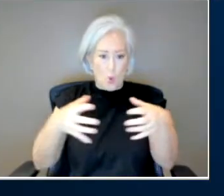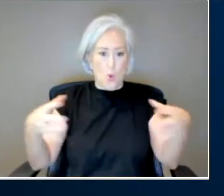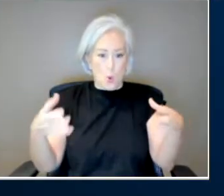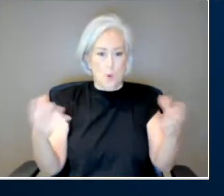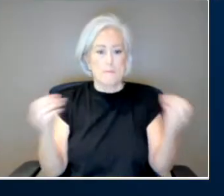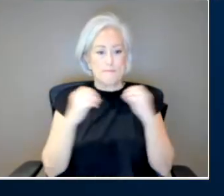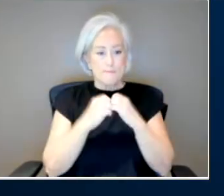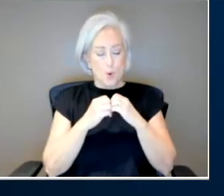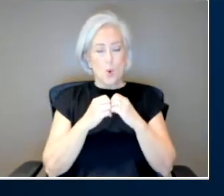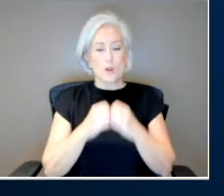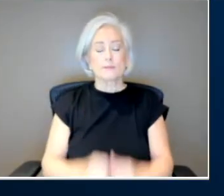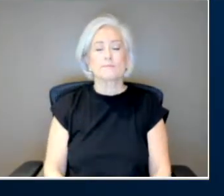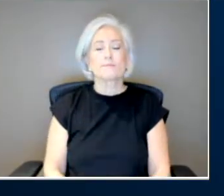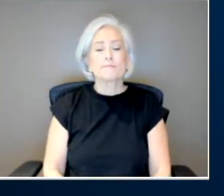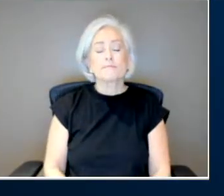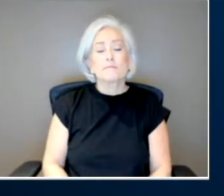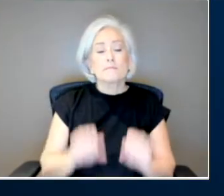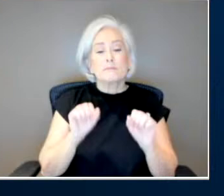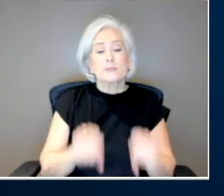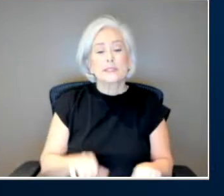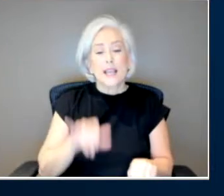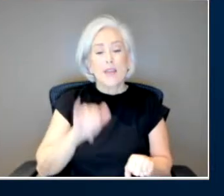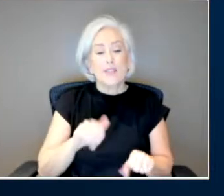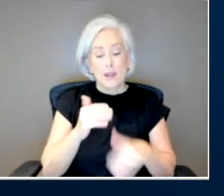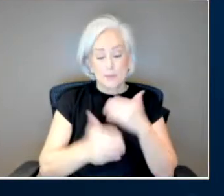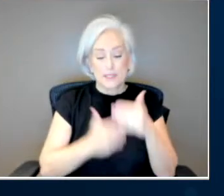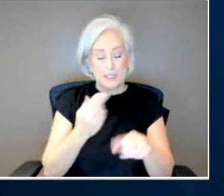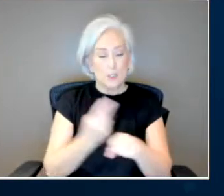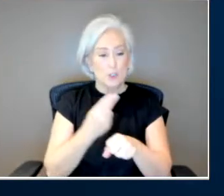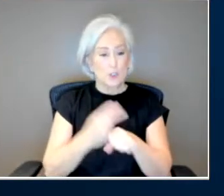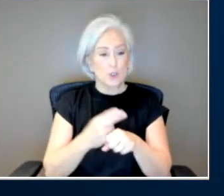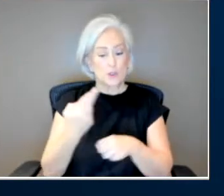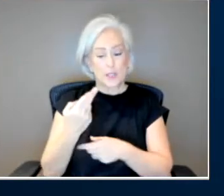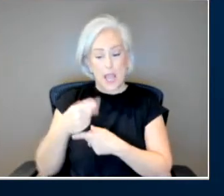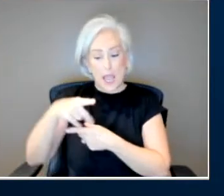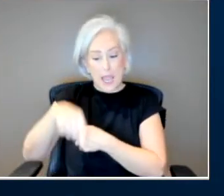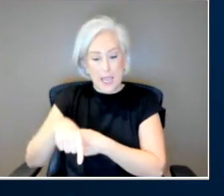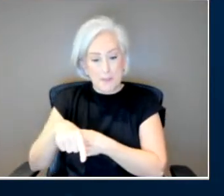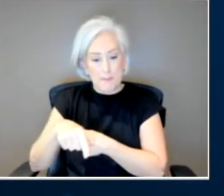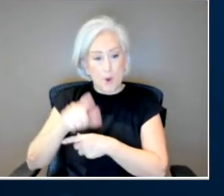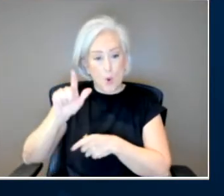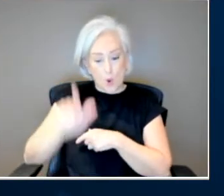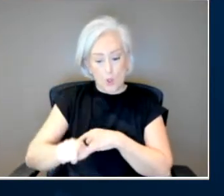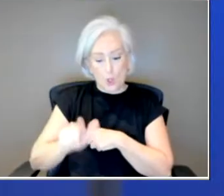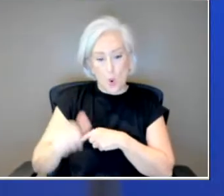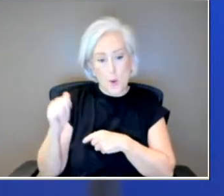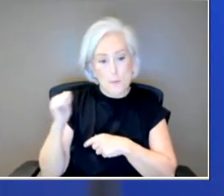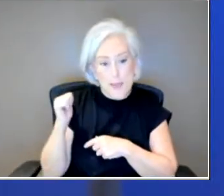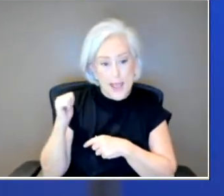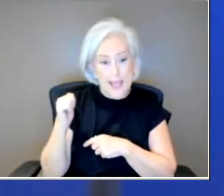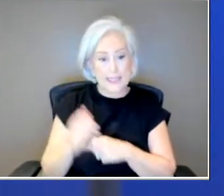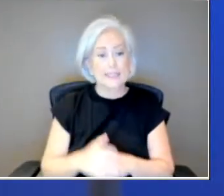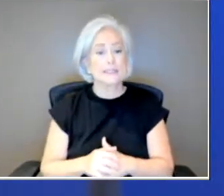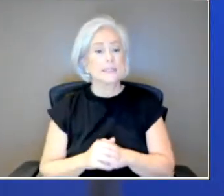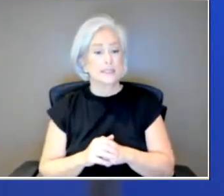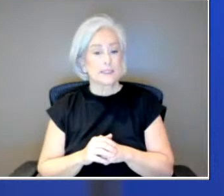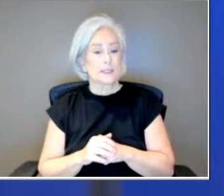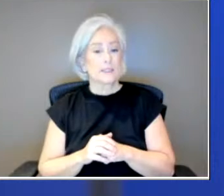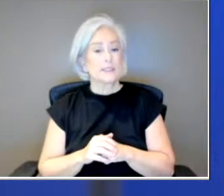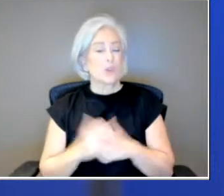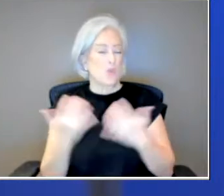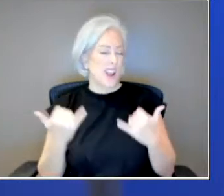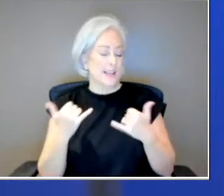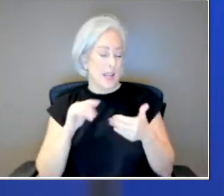asks, can this procedure be used on hips or lower back, other areas of pain? Yeah, I kind of alluded to that. It's being studied on